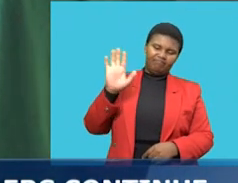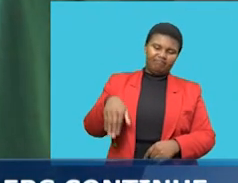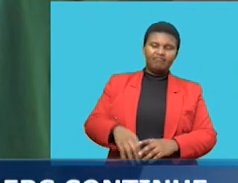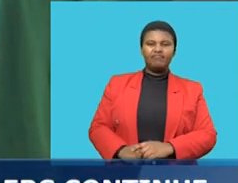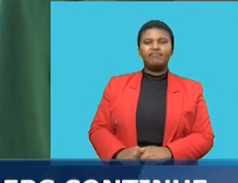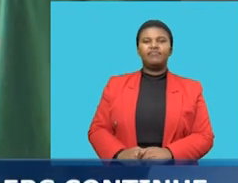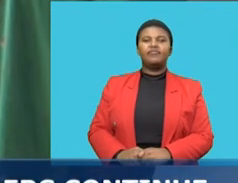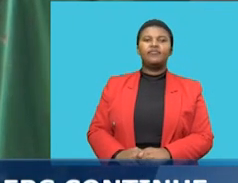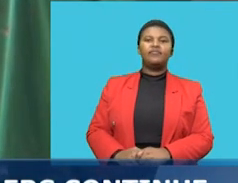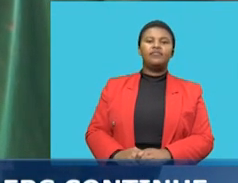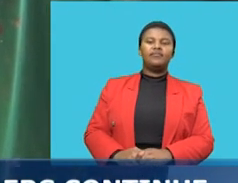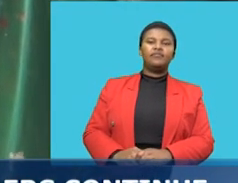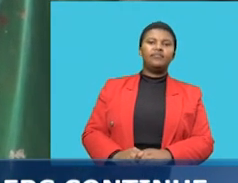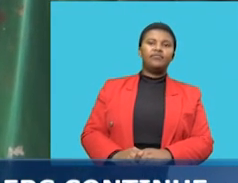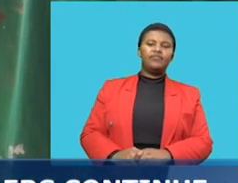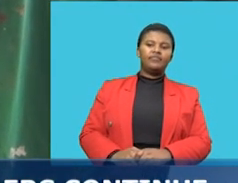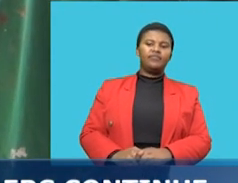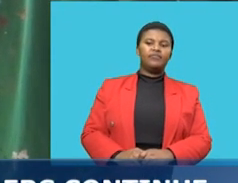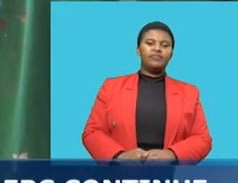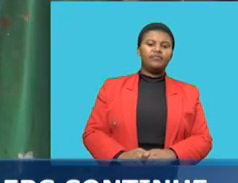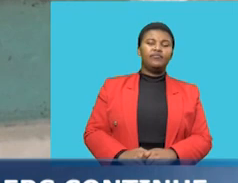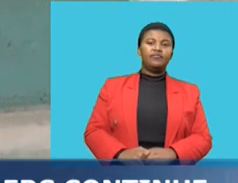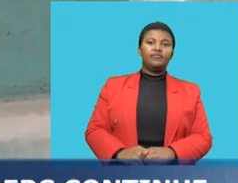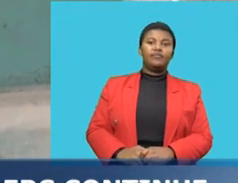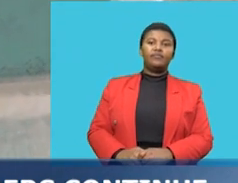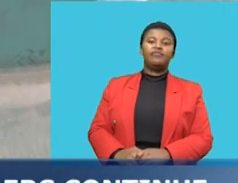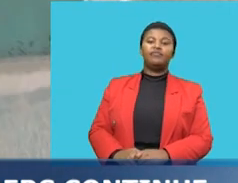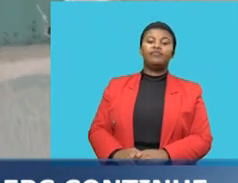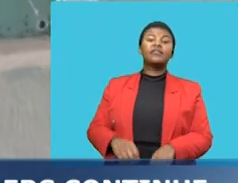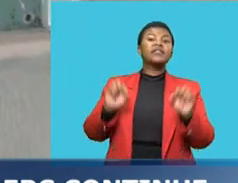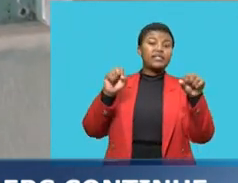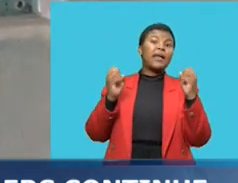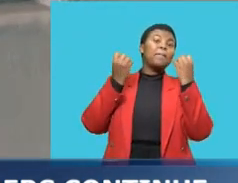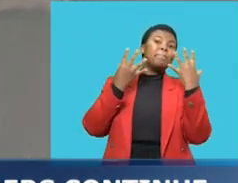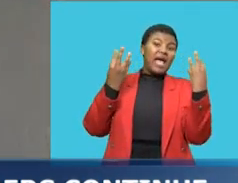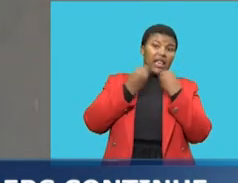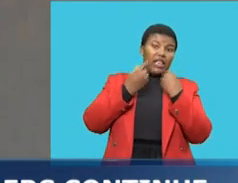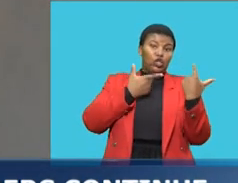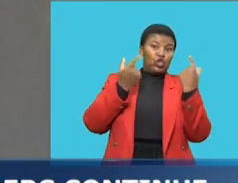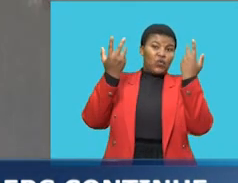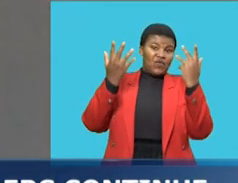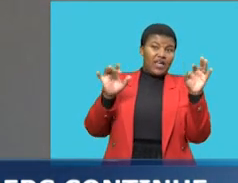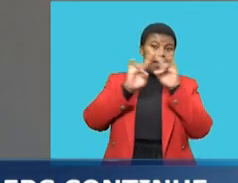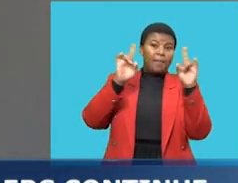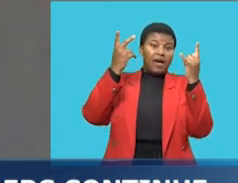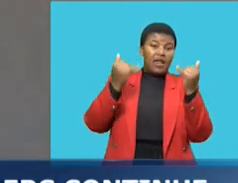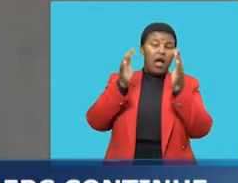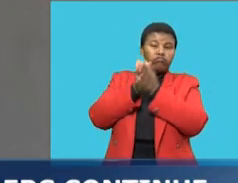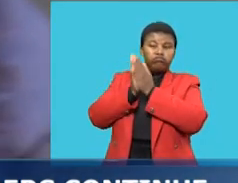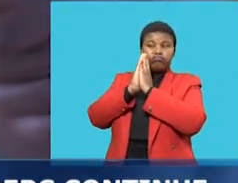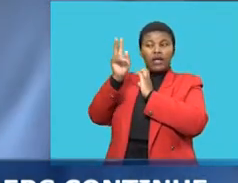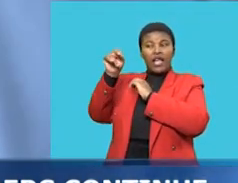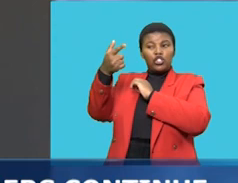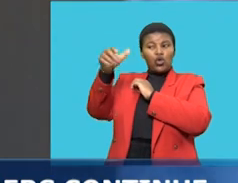Noxa kukuninzi okwenziweyo ukusukela ngoko, kodwa iziko iKasi Hero Foundation limemelela nakwamanye